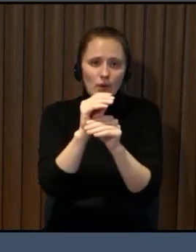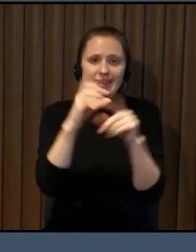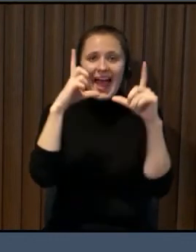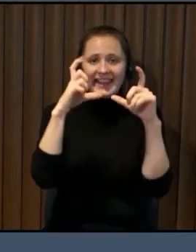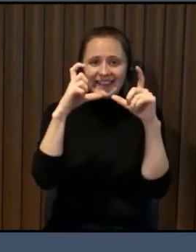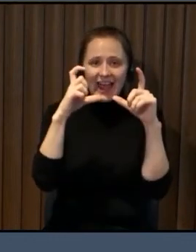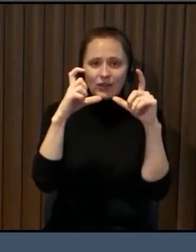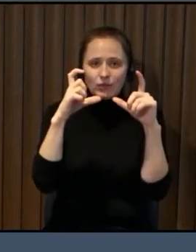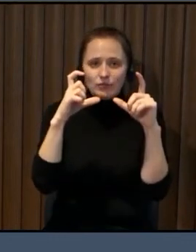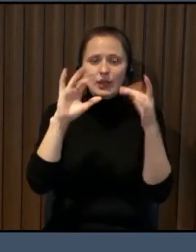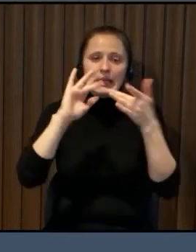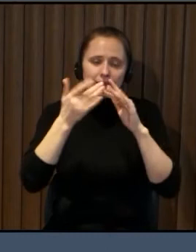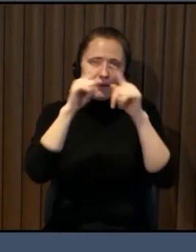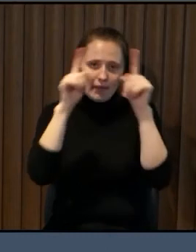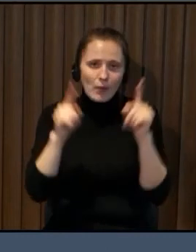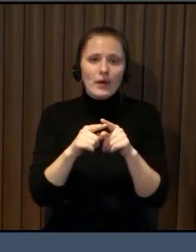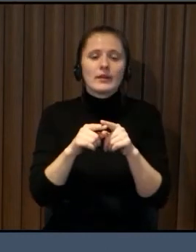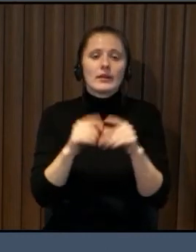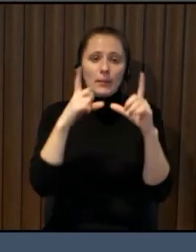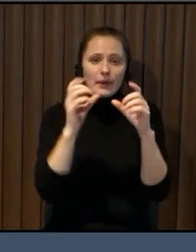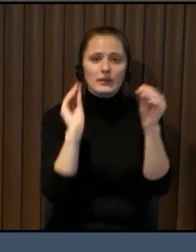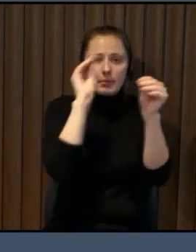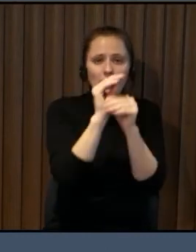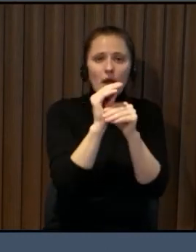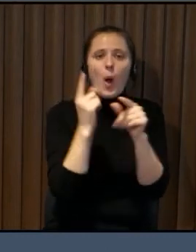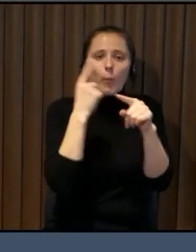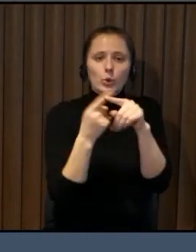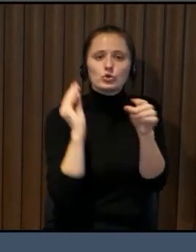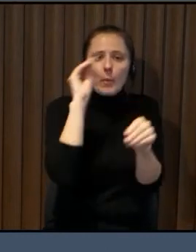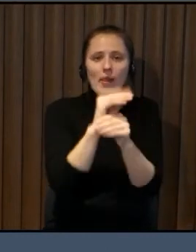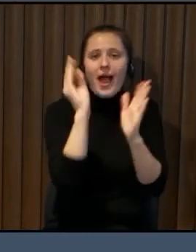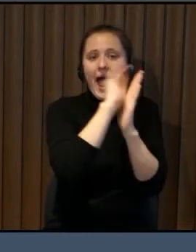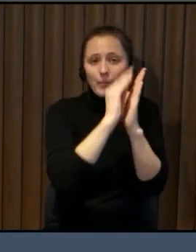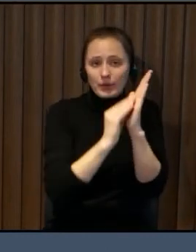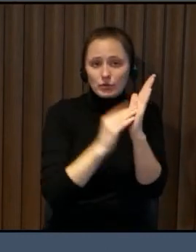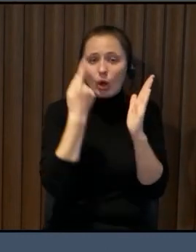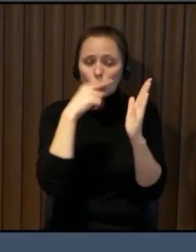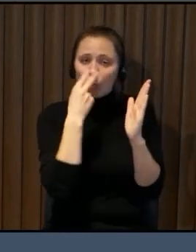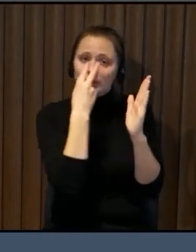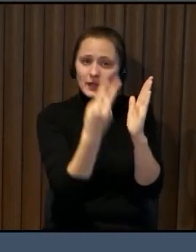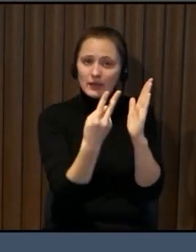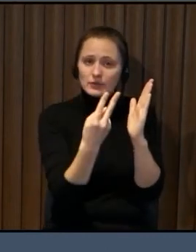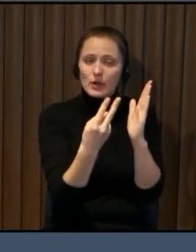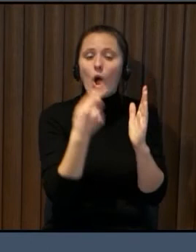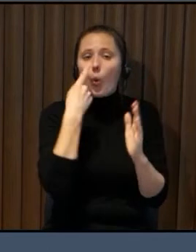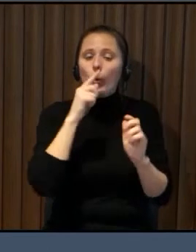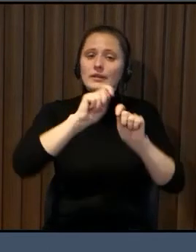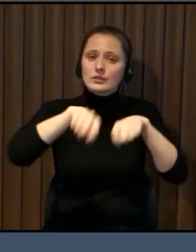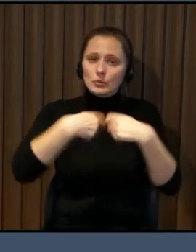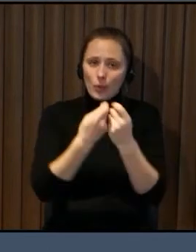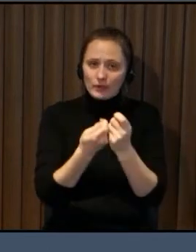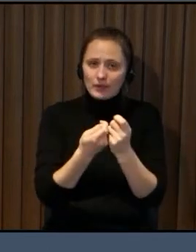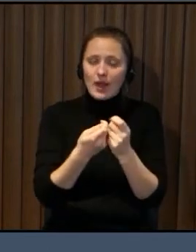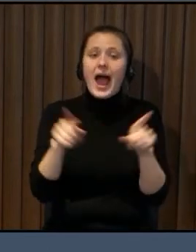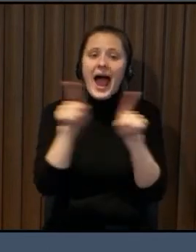you insert an image in a homepage, you also add a description. What can you see there? And what does it give to